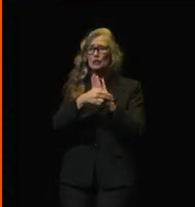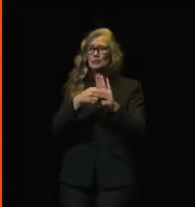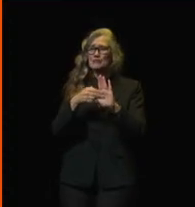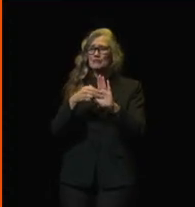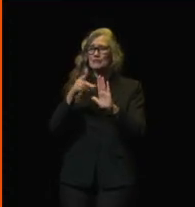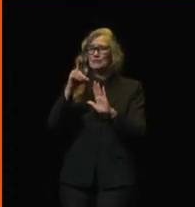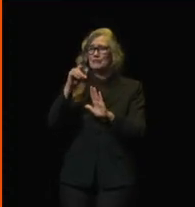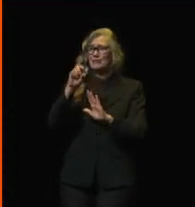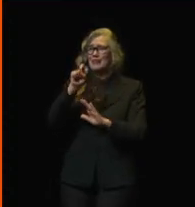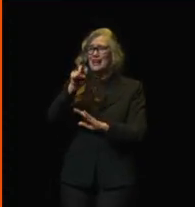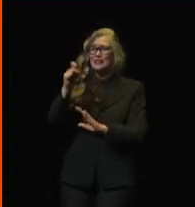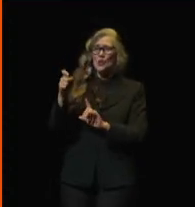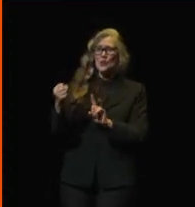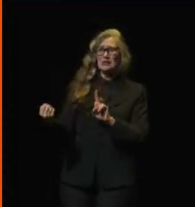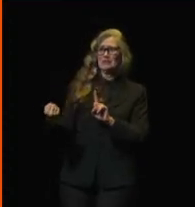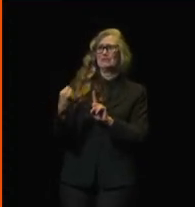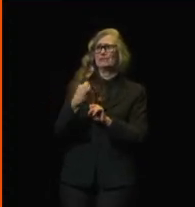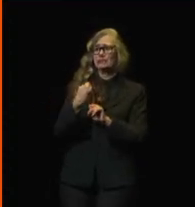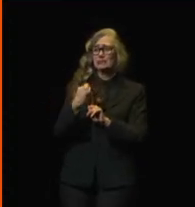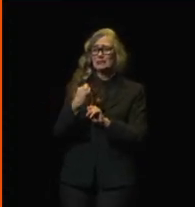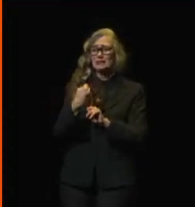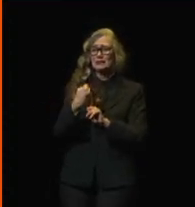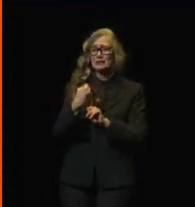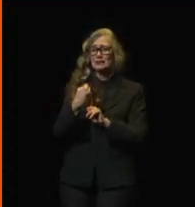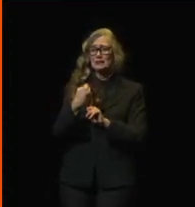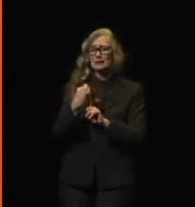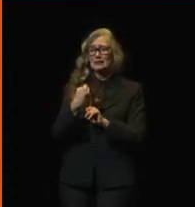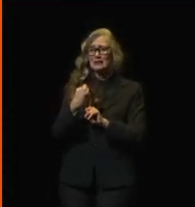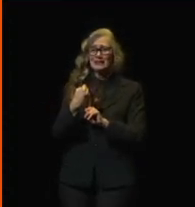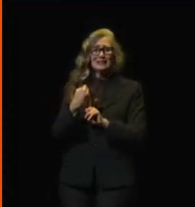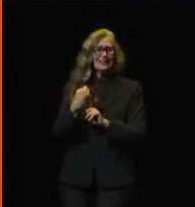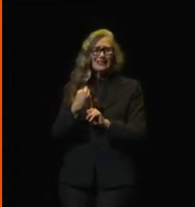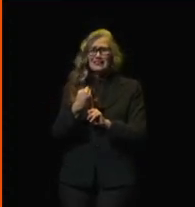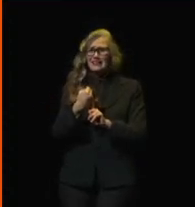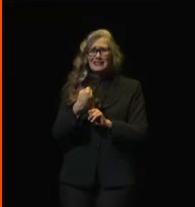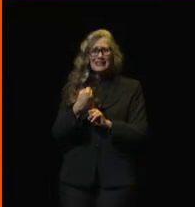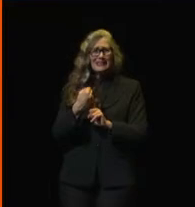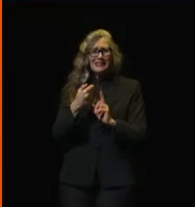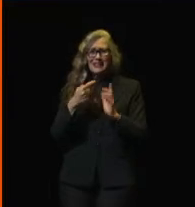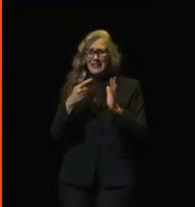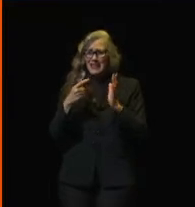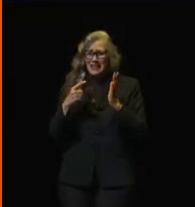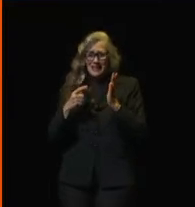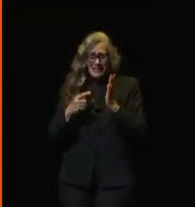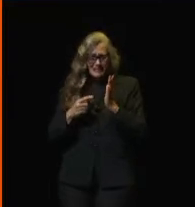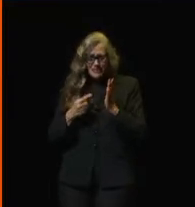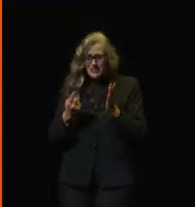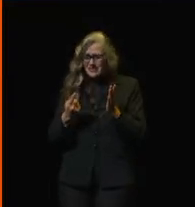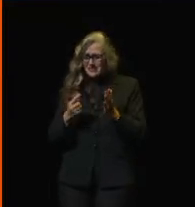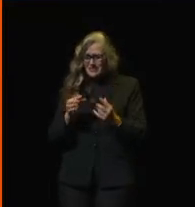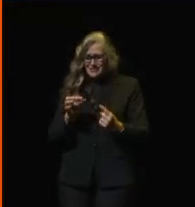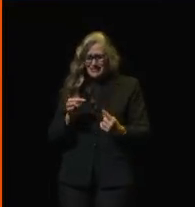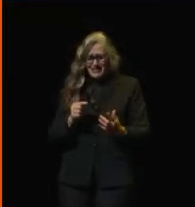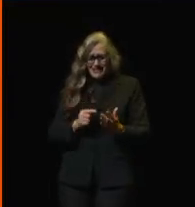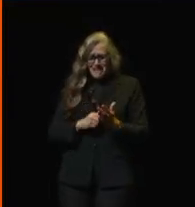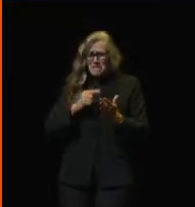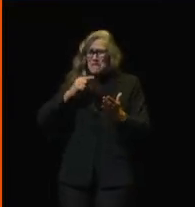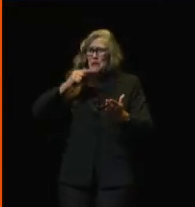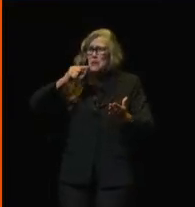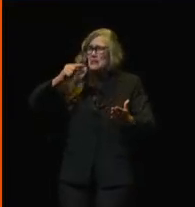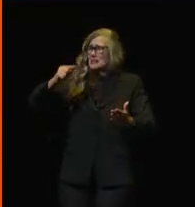only occasionally in our lives, we encounter these extraordinary people